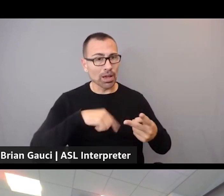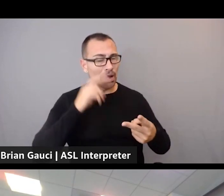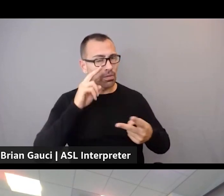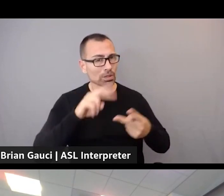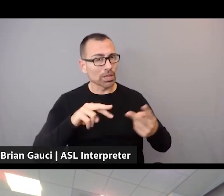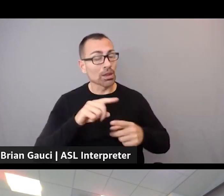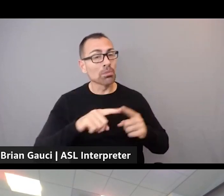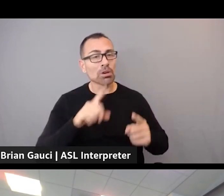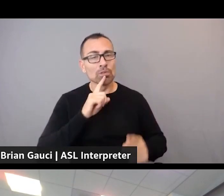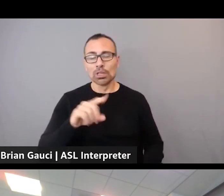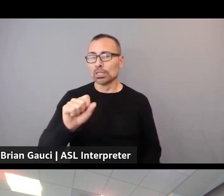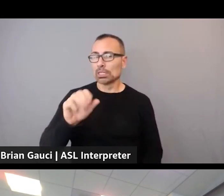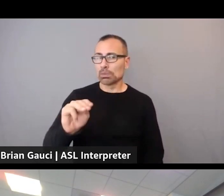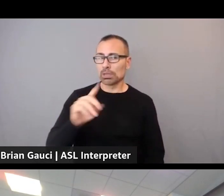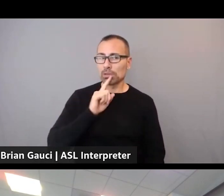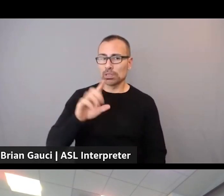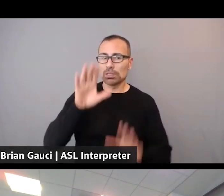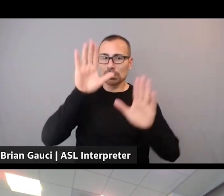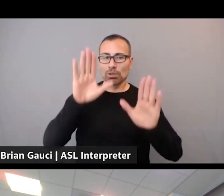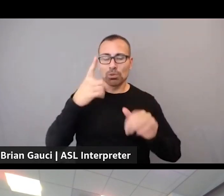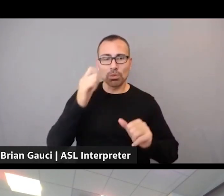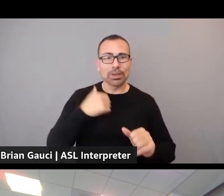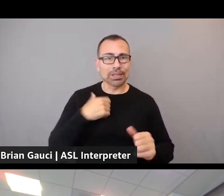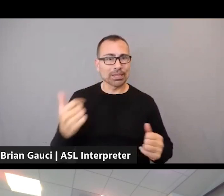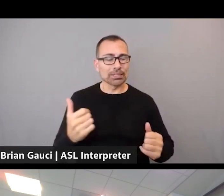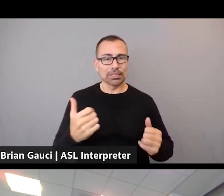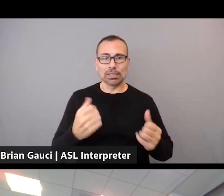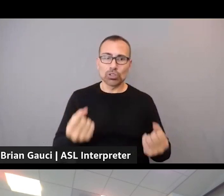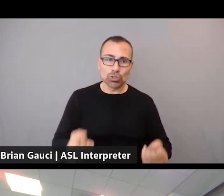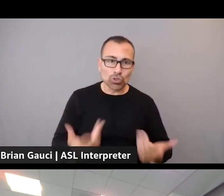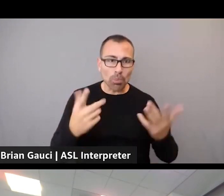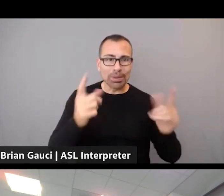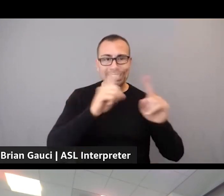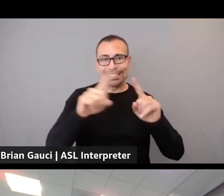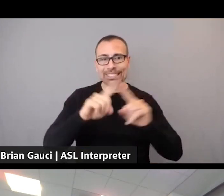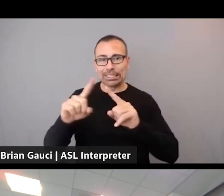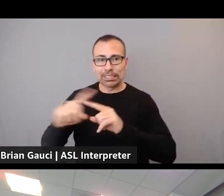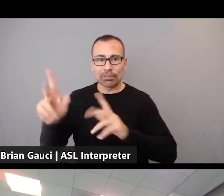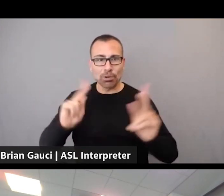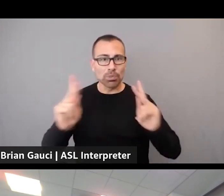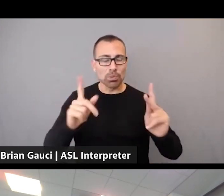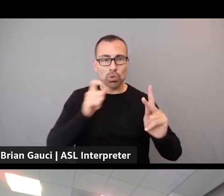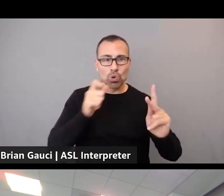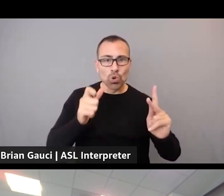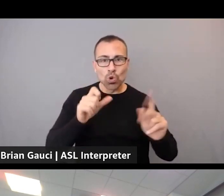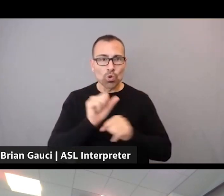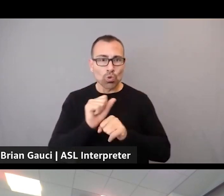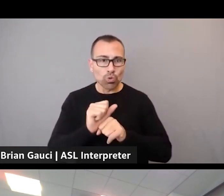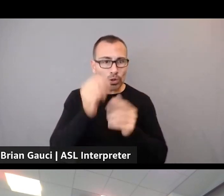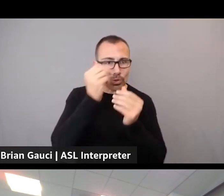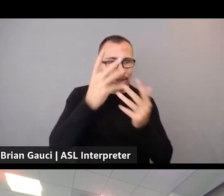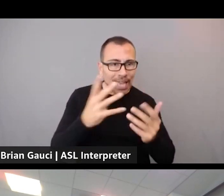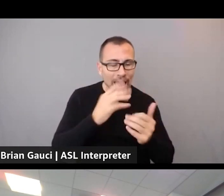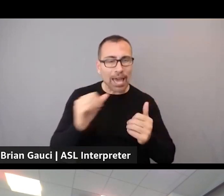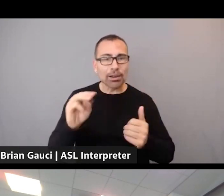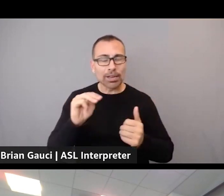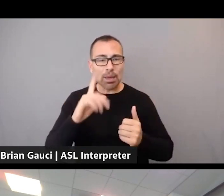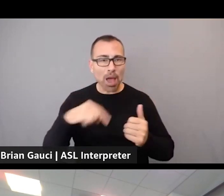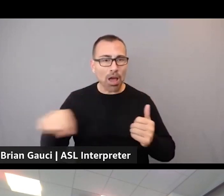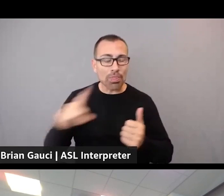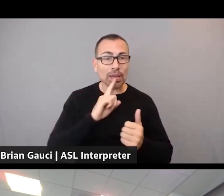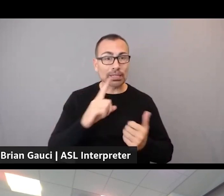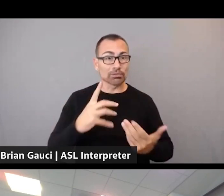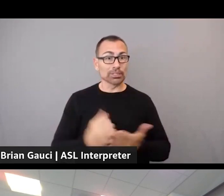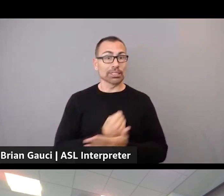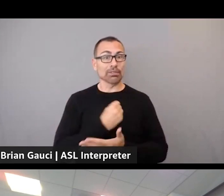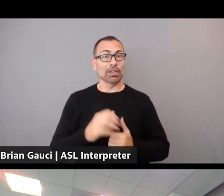is incredible because it addresses so many different groups of people that are working with data and working with ML, right? Like